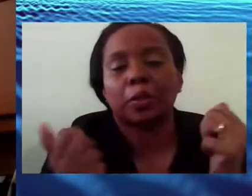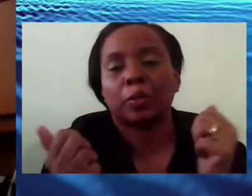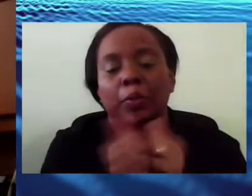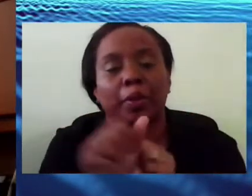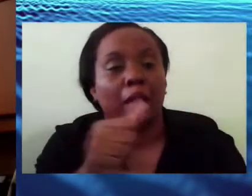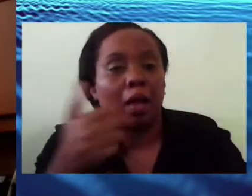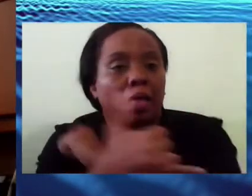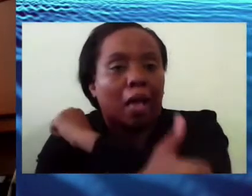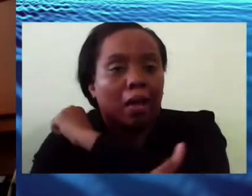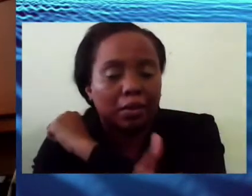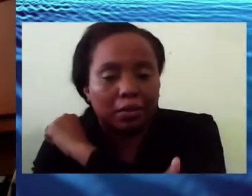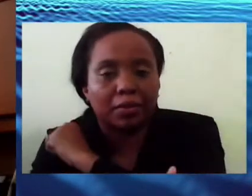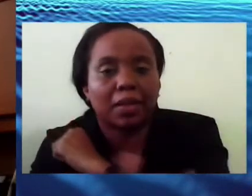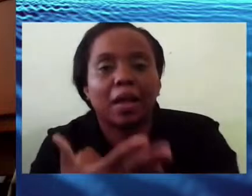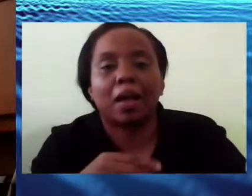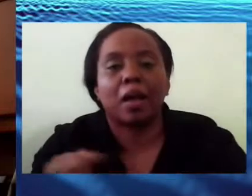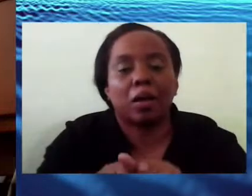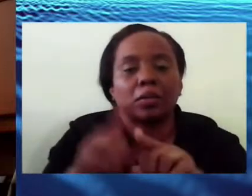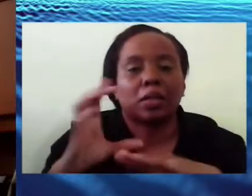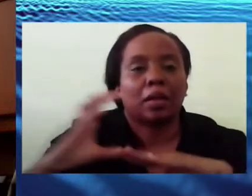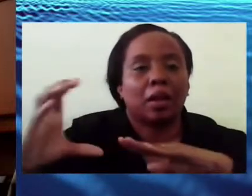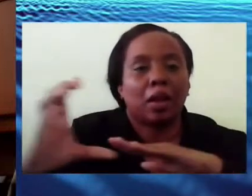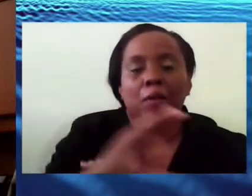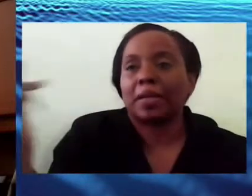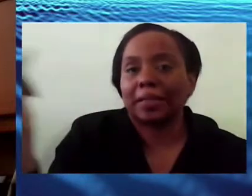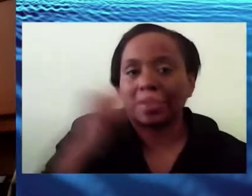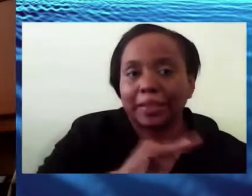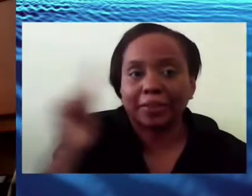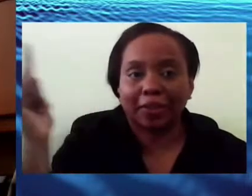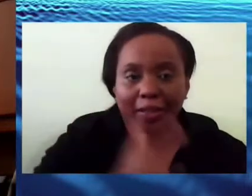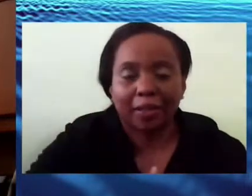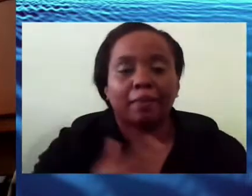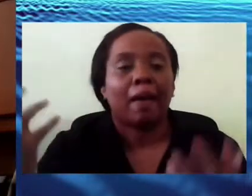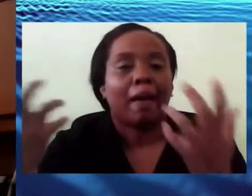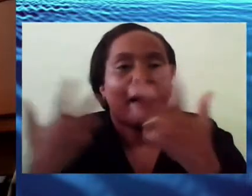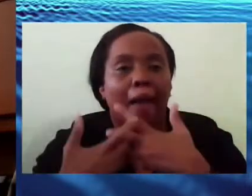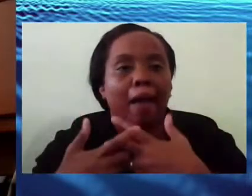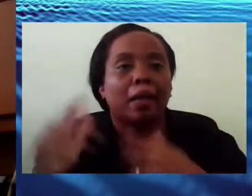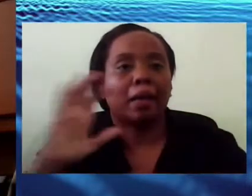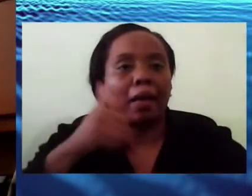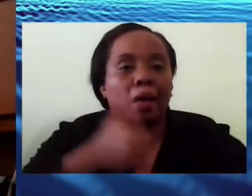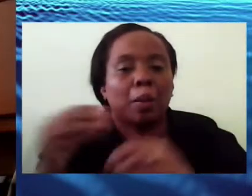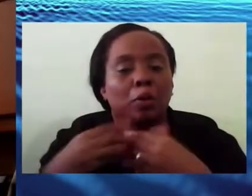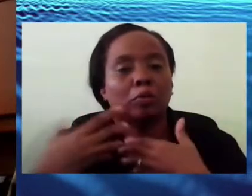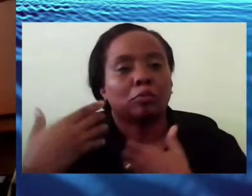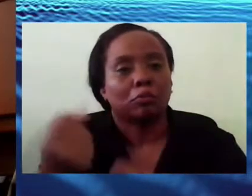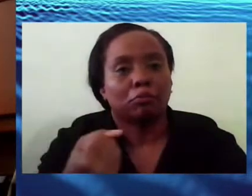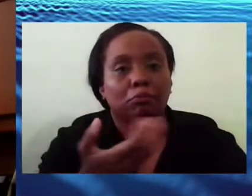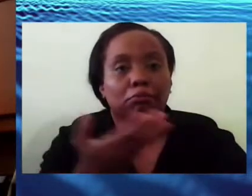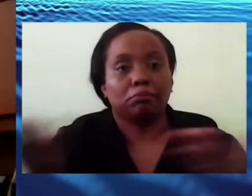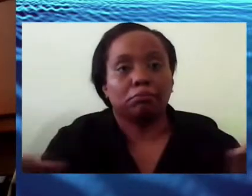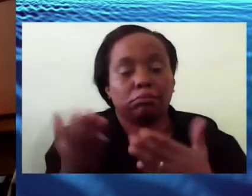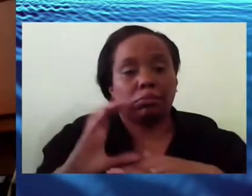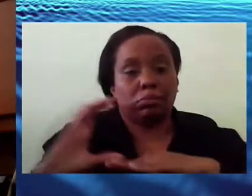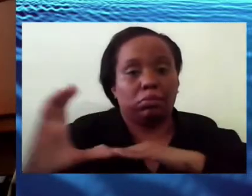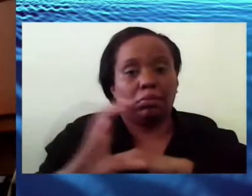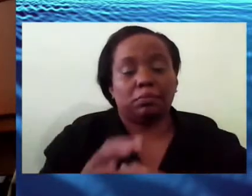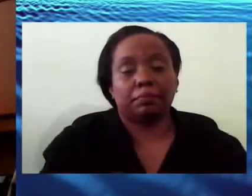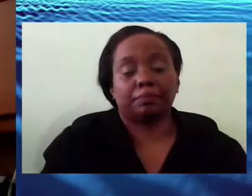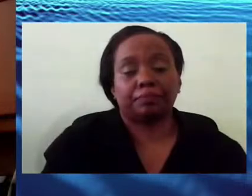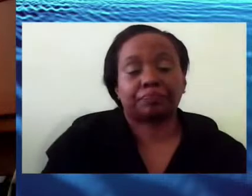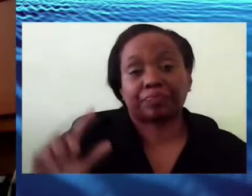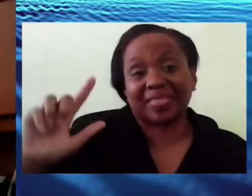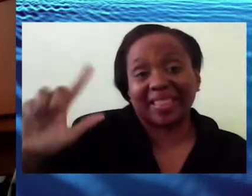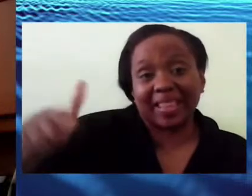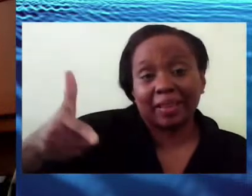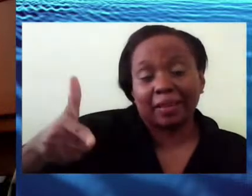intra-regional travel as we build closer relationships right here in the region in our tourism industry. So the latter part of the year, quarter four,